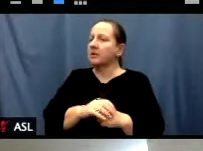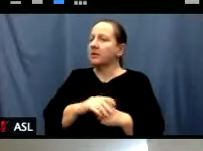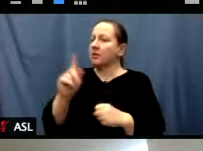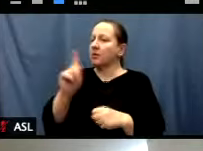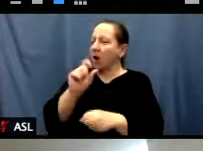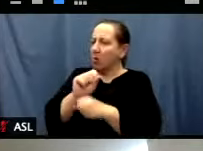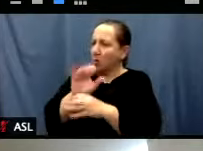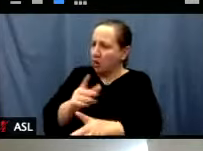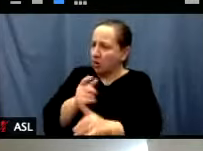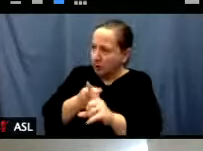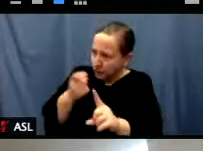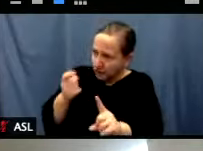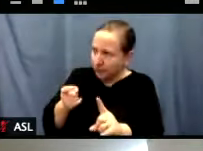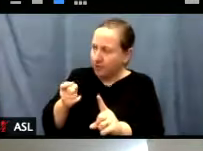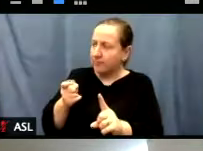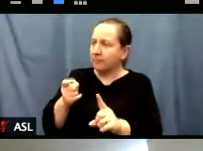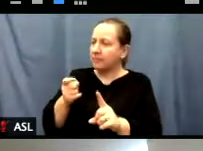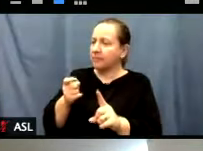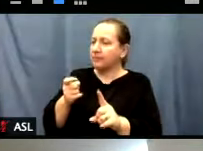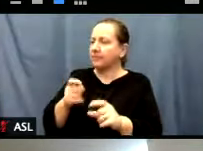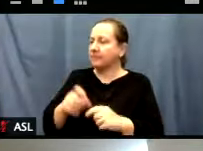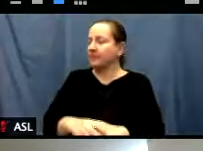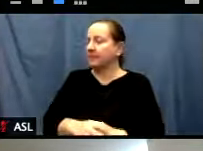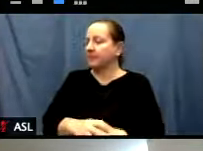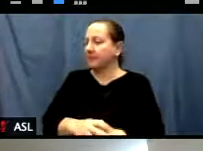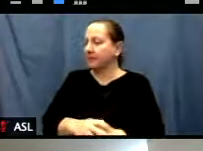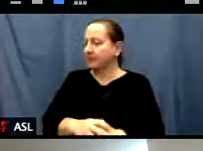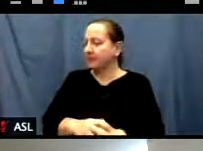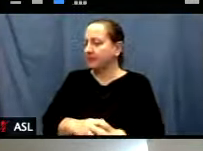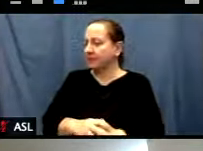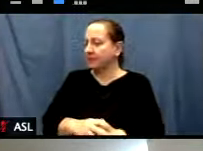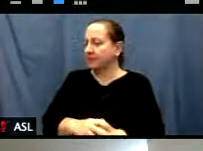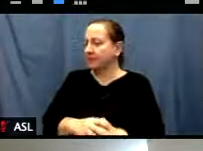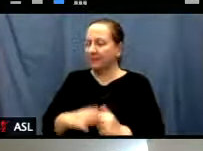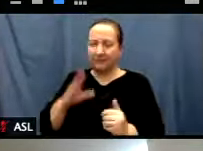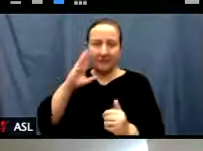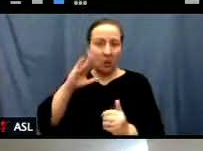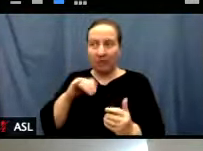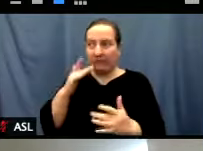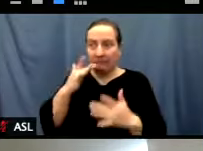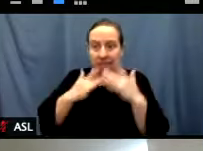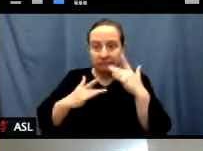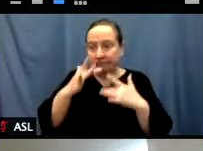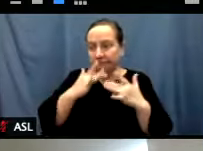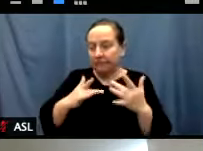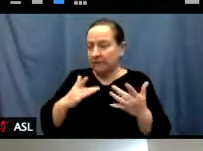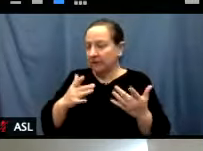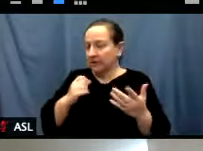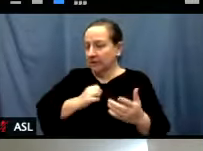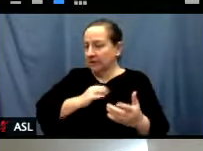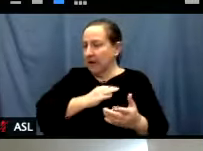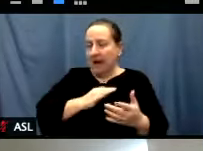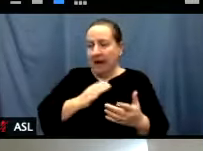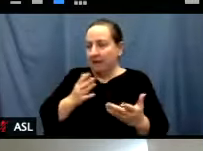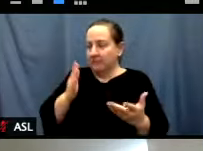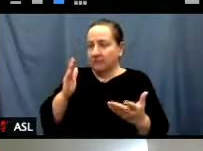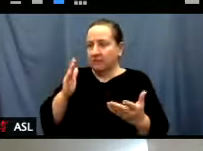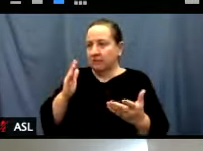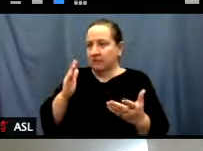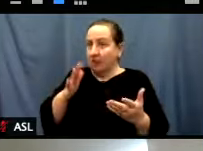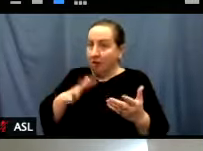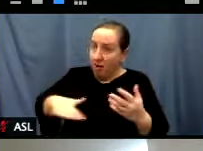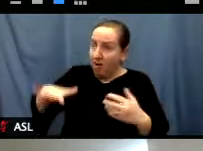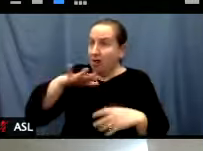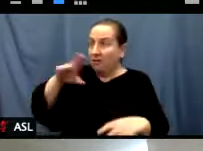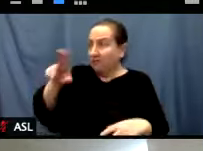coming from, given there's the shortage of staffing. We're hearing there's the shortage kind of